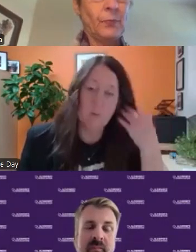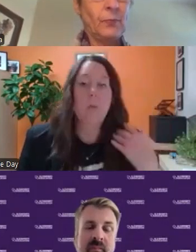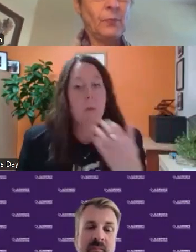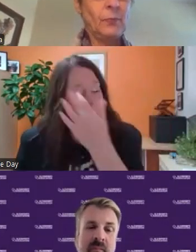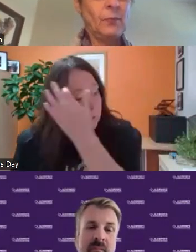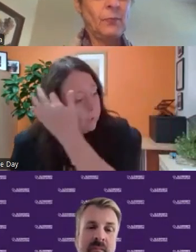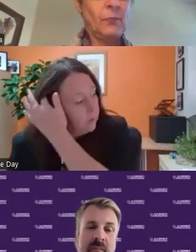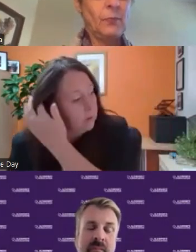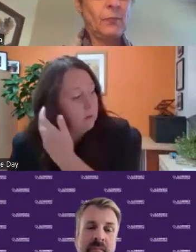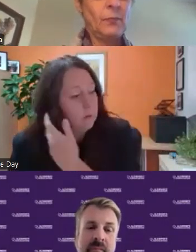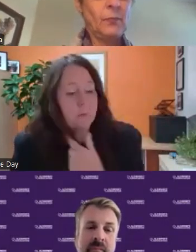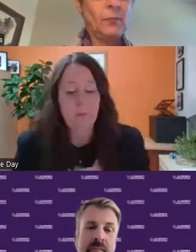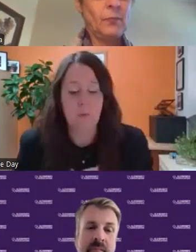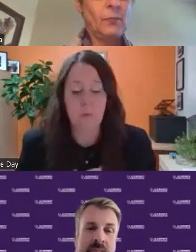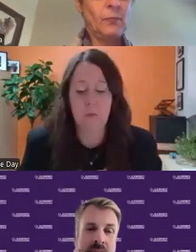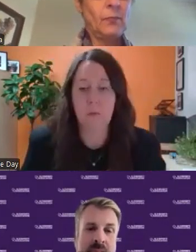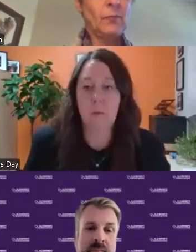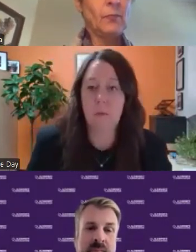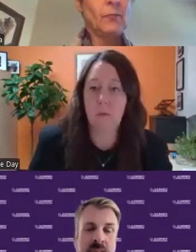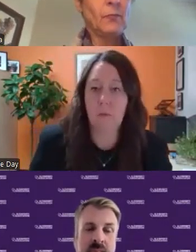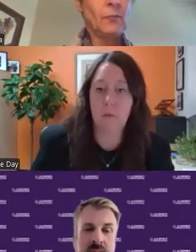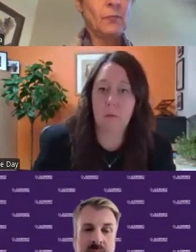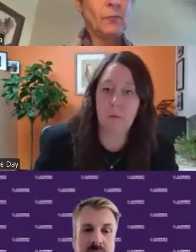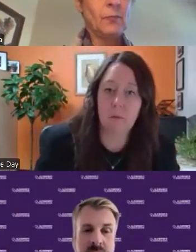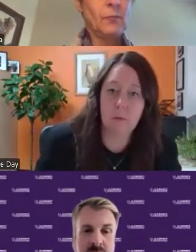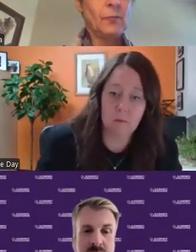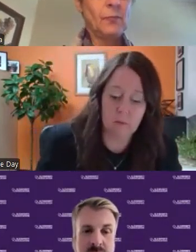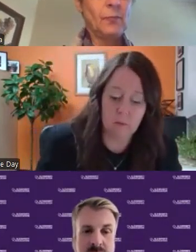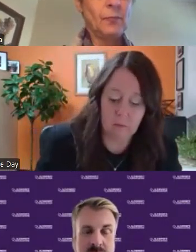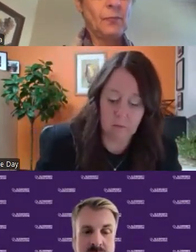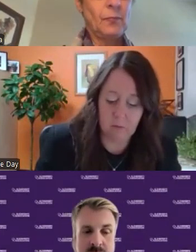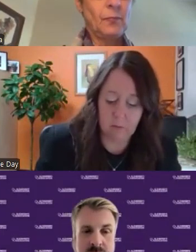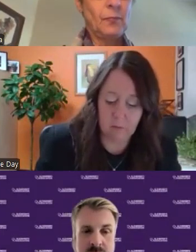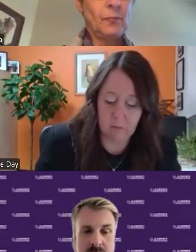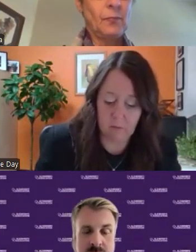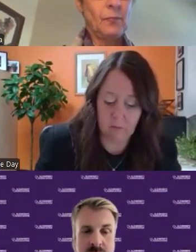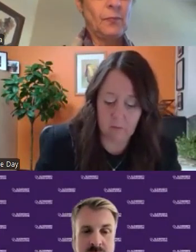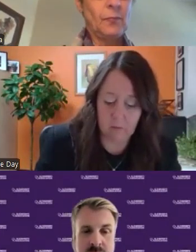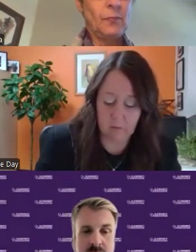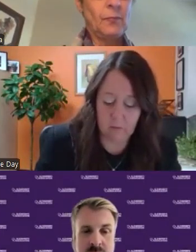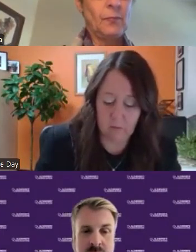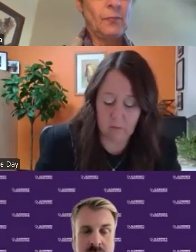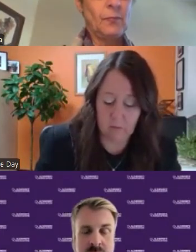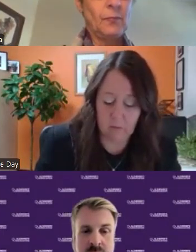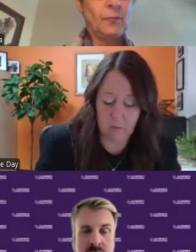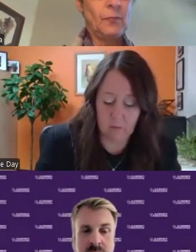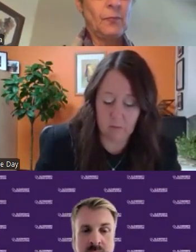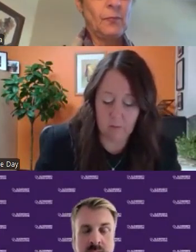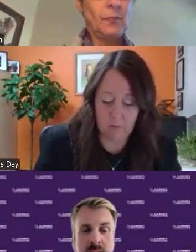dealt with last time. These things can change, but cautiously optimistic there.